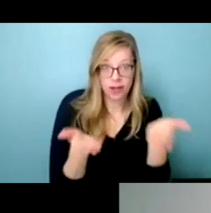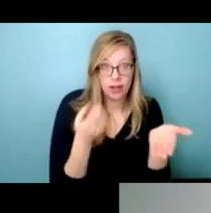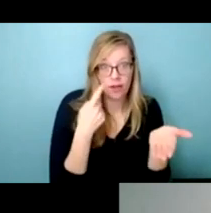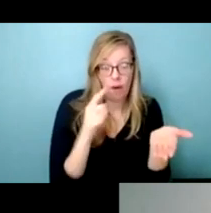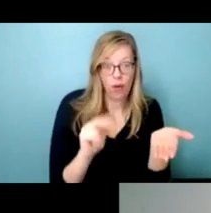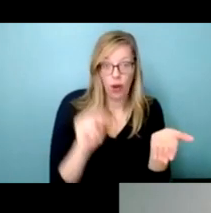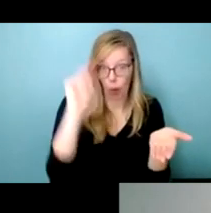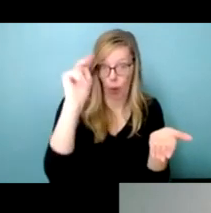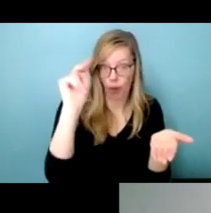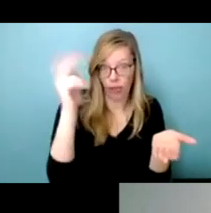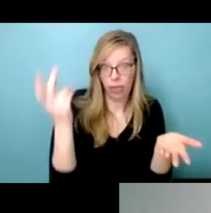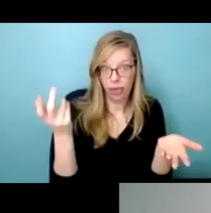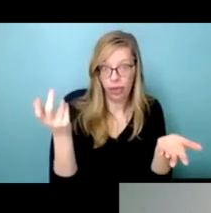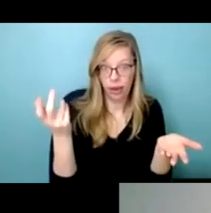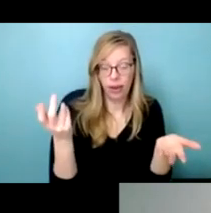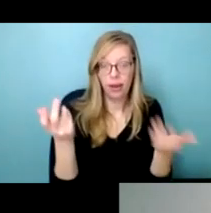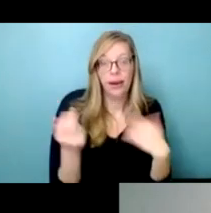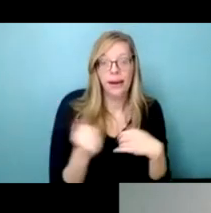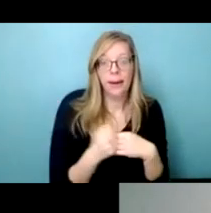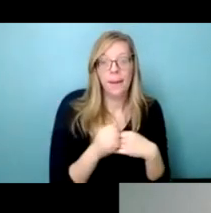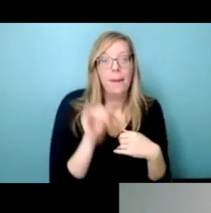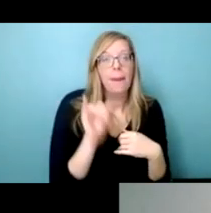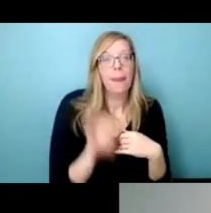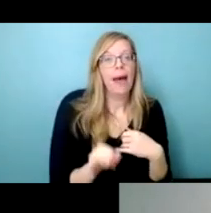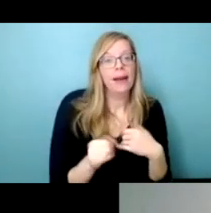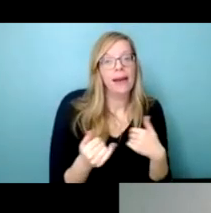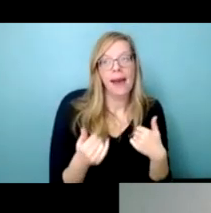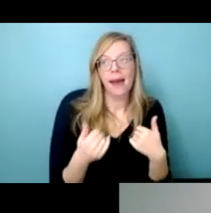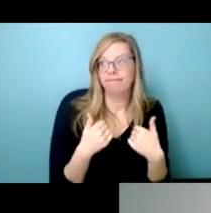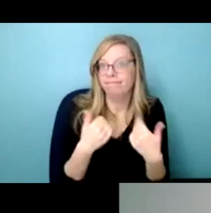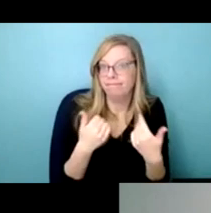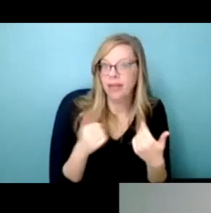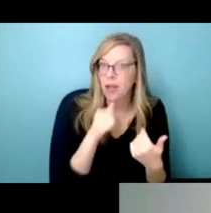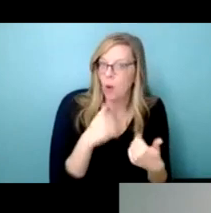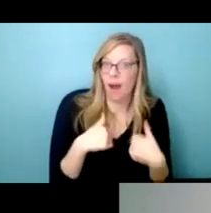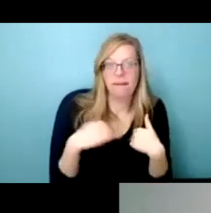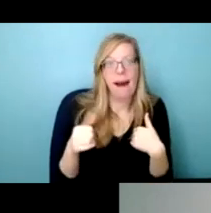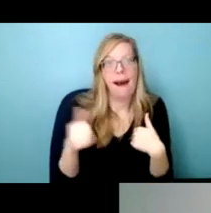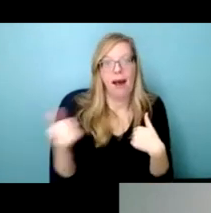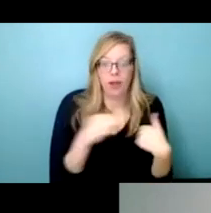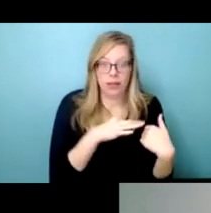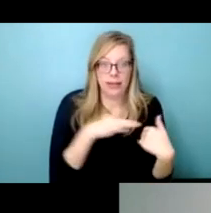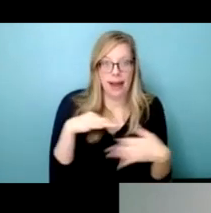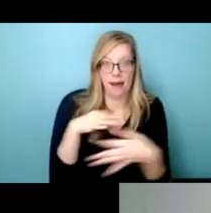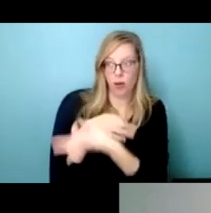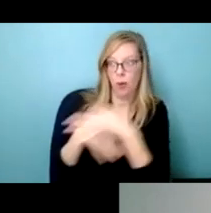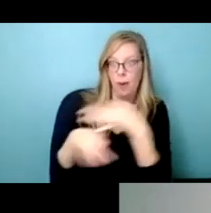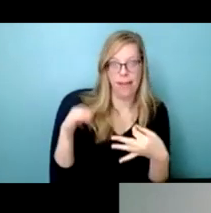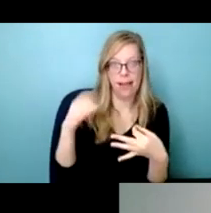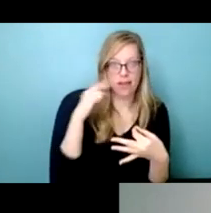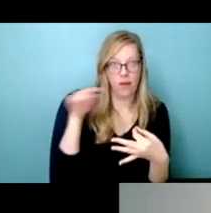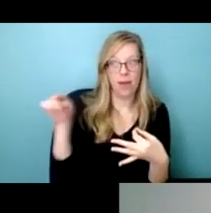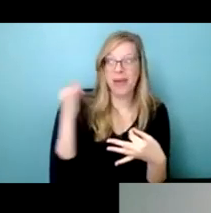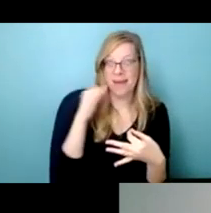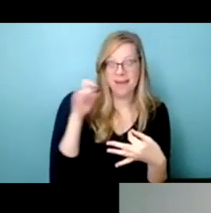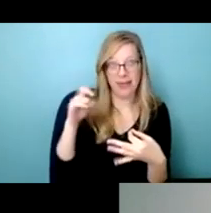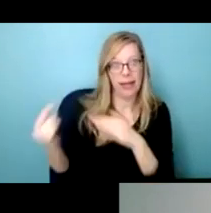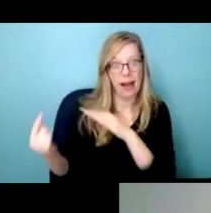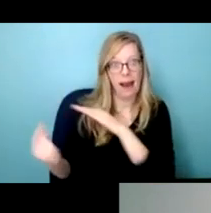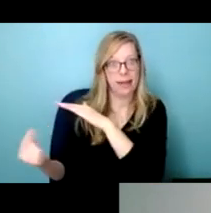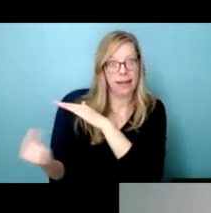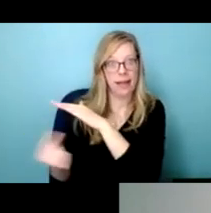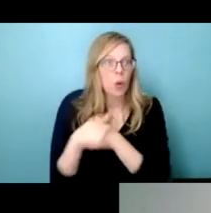isn't a pool of people to draw from to replace or to fill in. So it's and it's